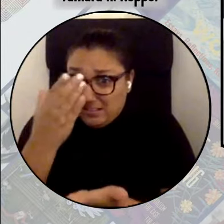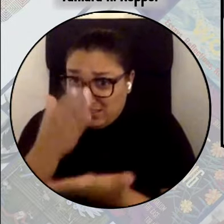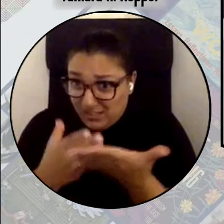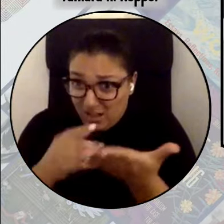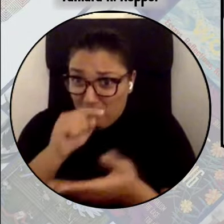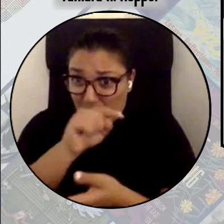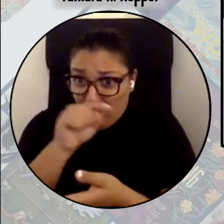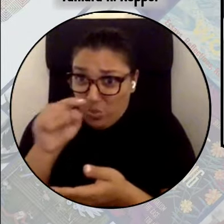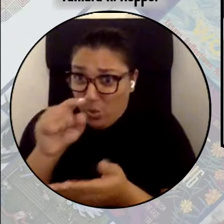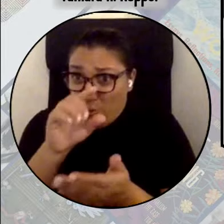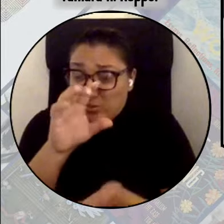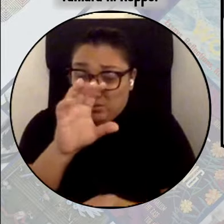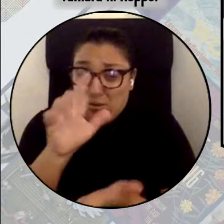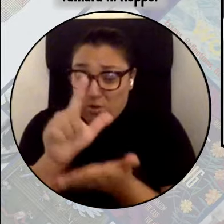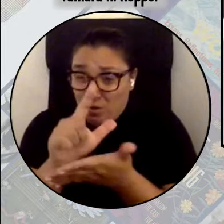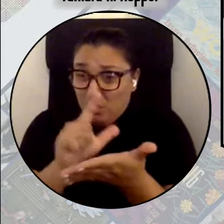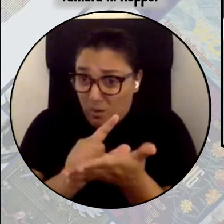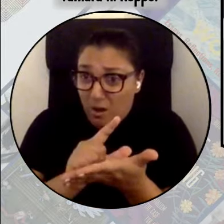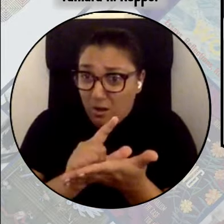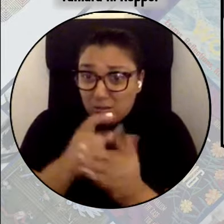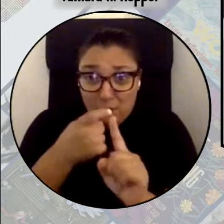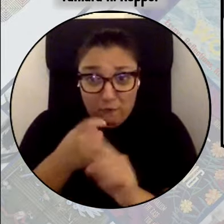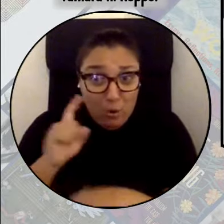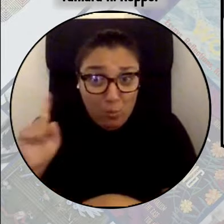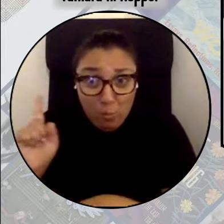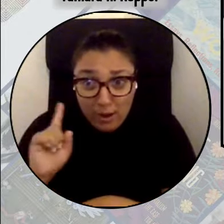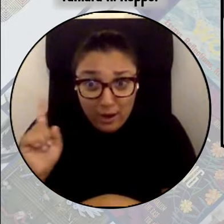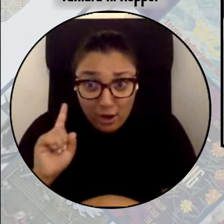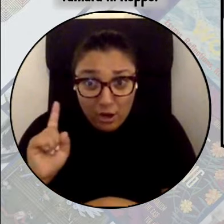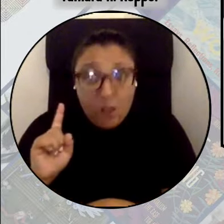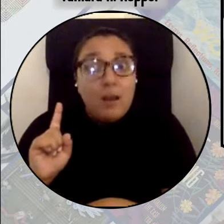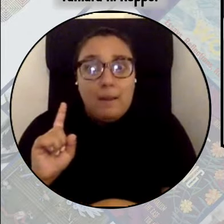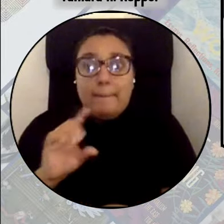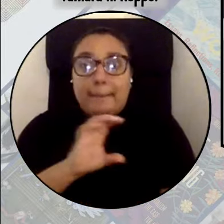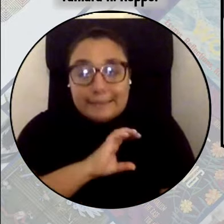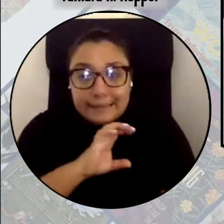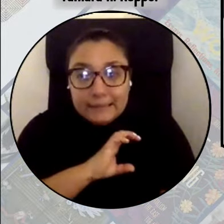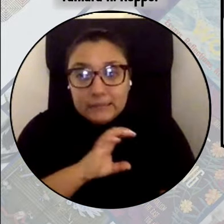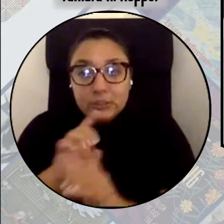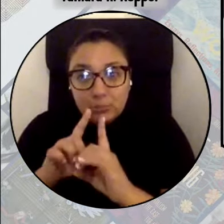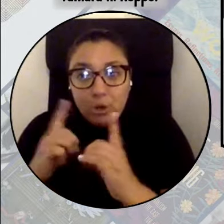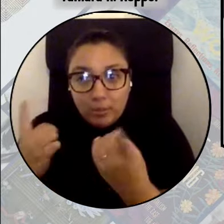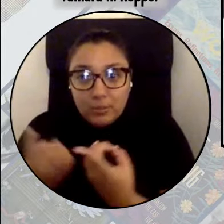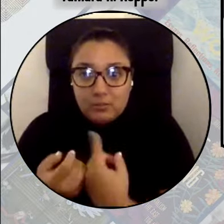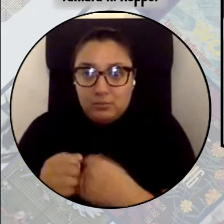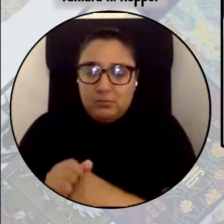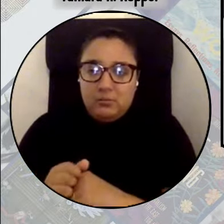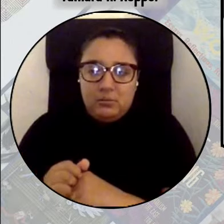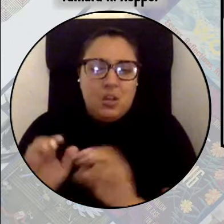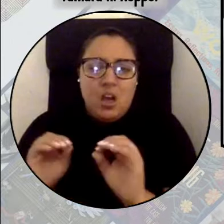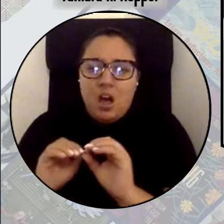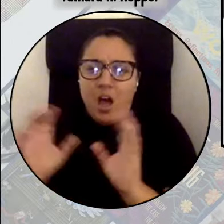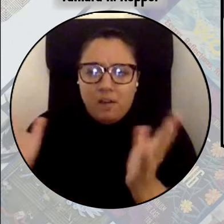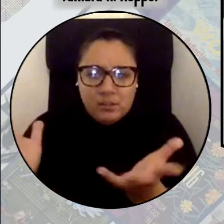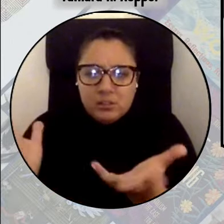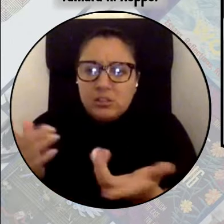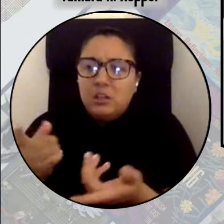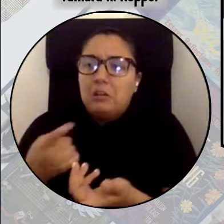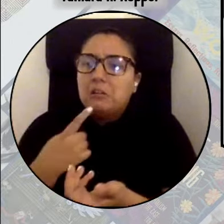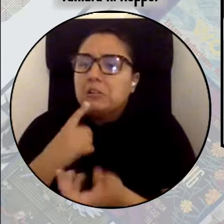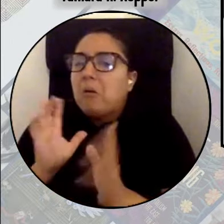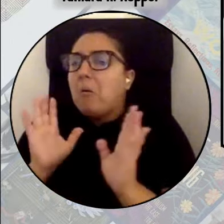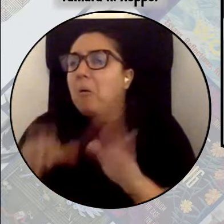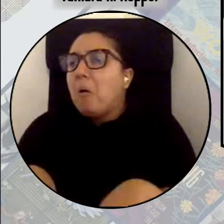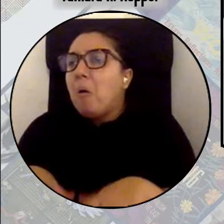should give us some pause in some ways, right? Obviously, we don't want immigrants to get rounded up. We don't want them to get deported,